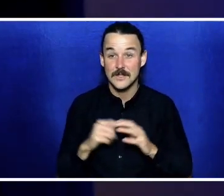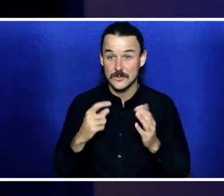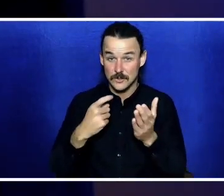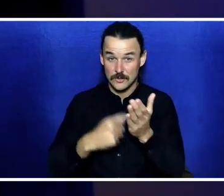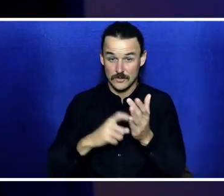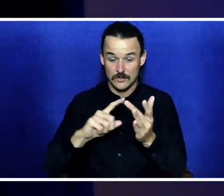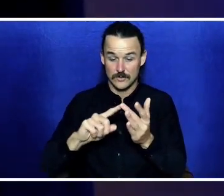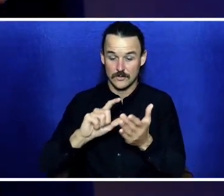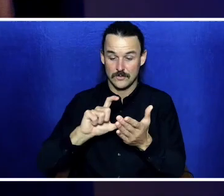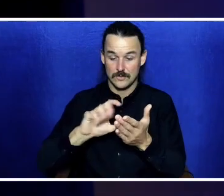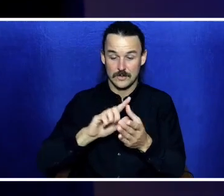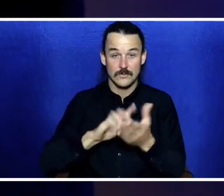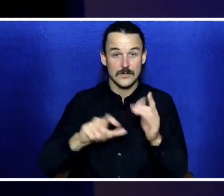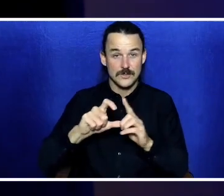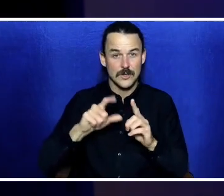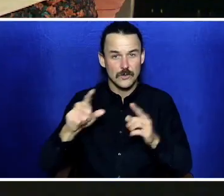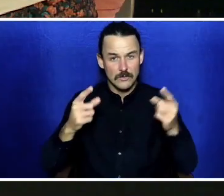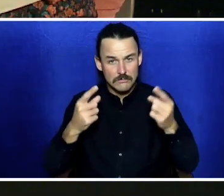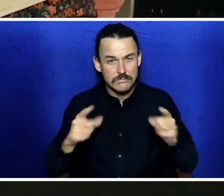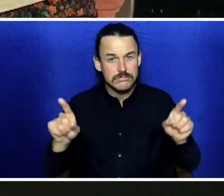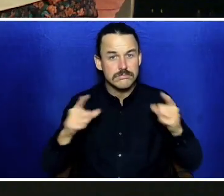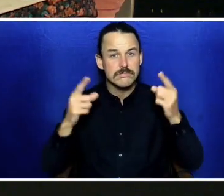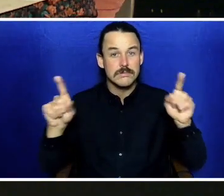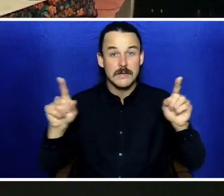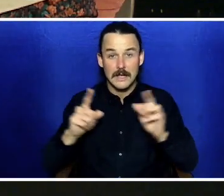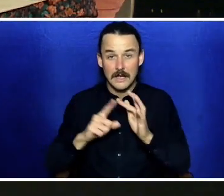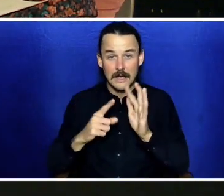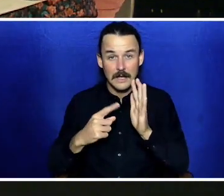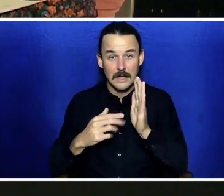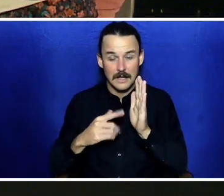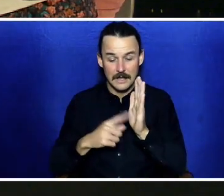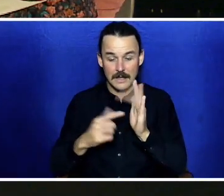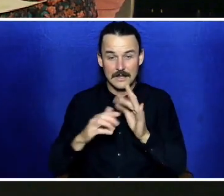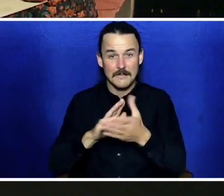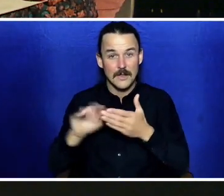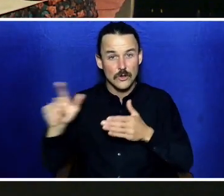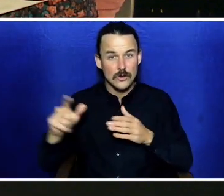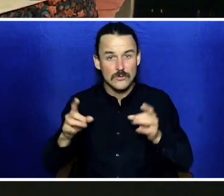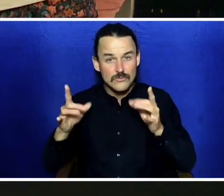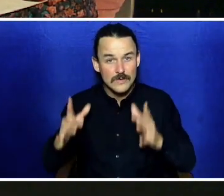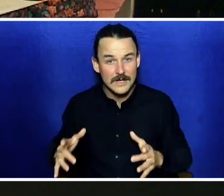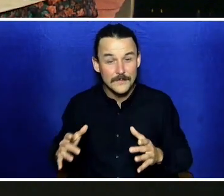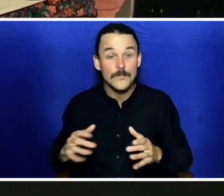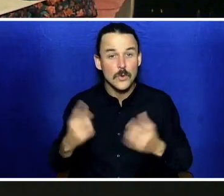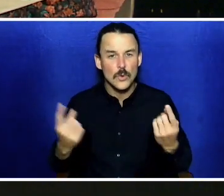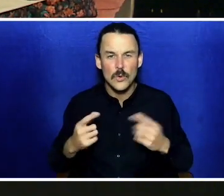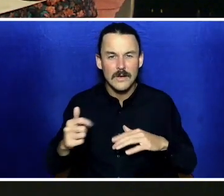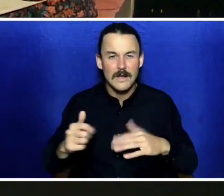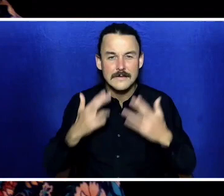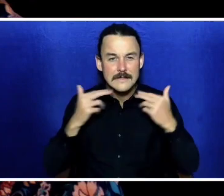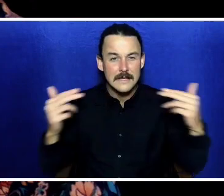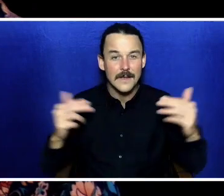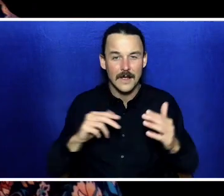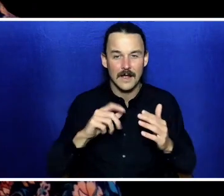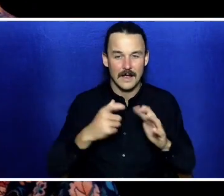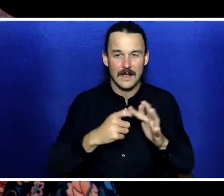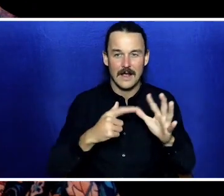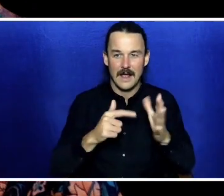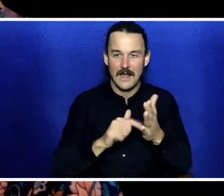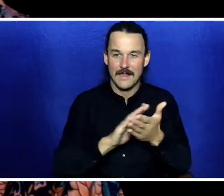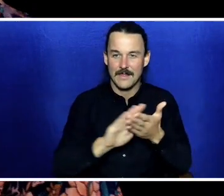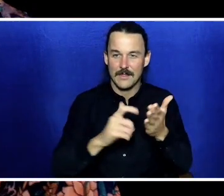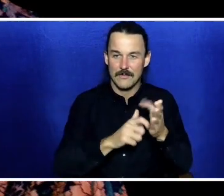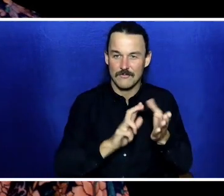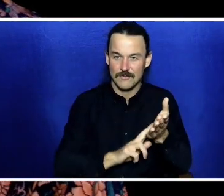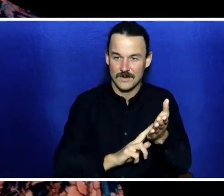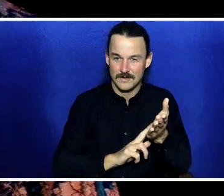Elizabeth, you'll be directing. Who is your cast? Our cast, we welcome Catherine Radcliffe in the role of Lela. We welcome Stephen Marsh in the